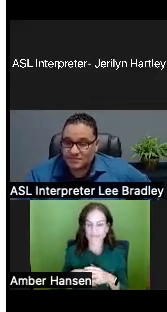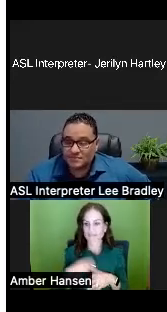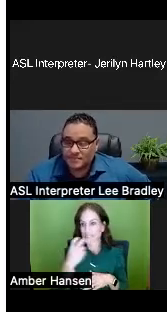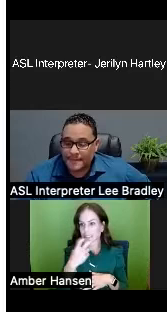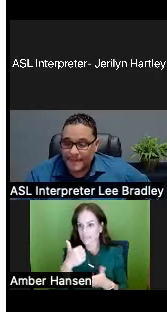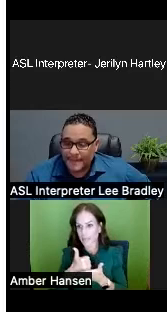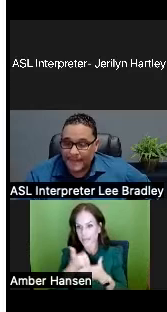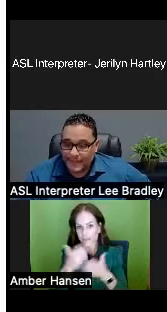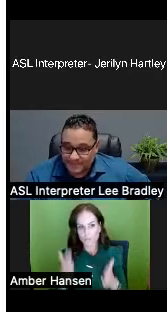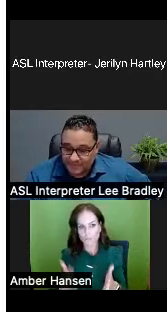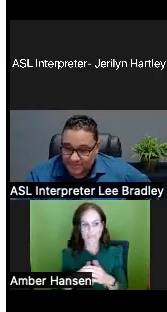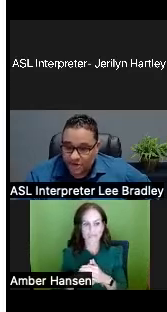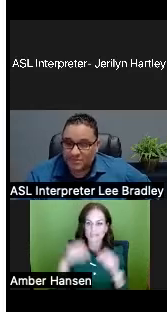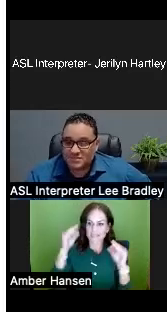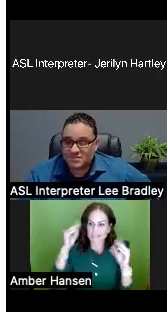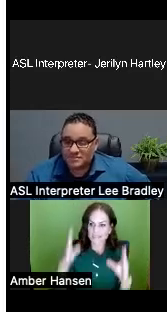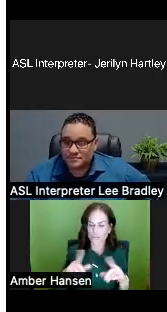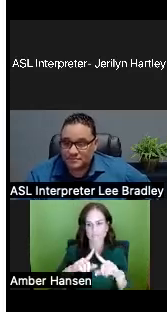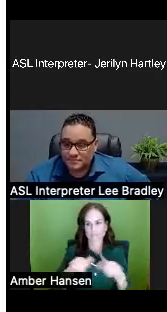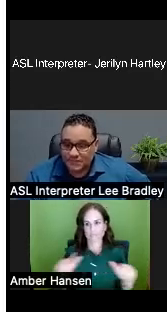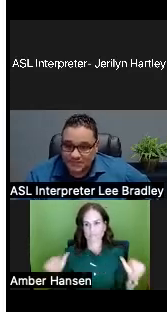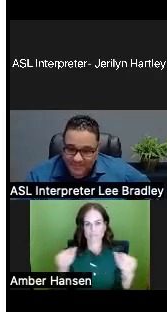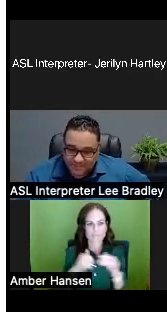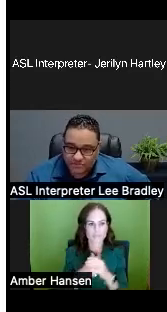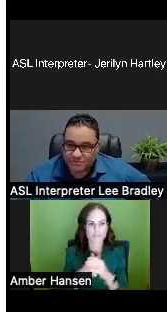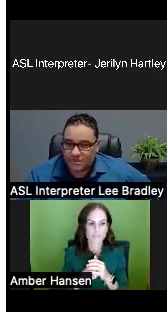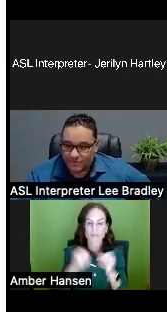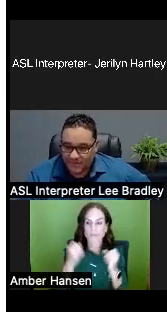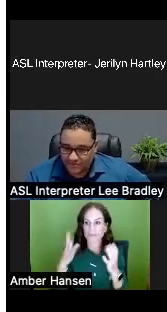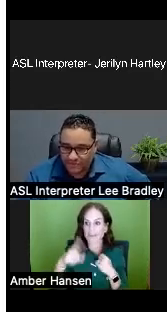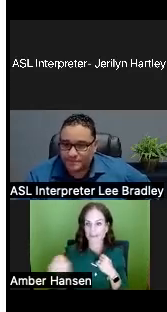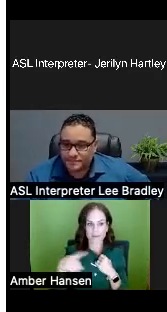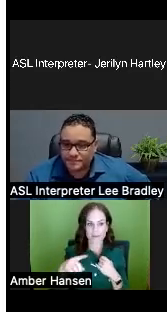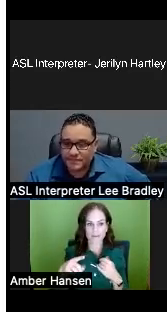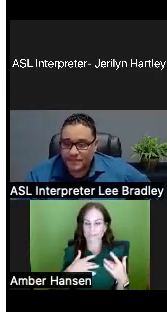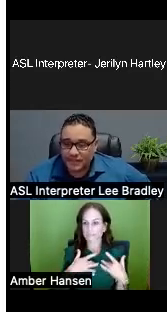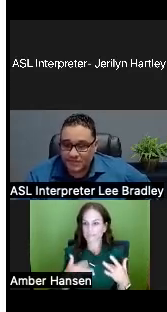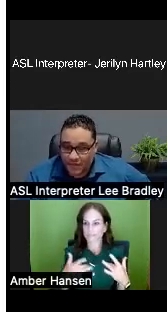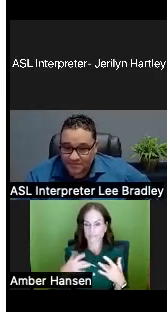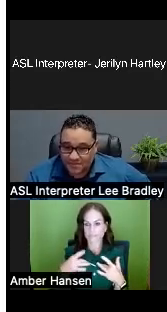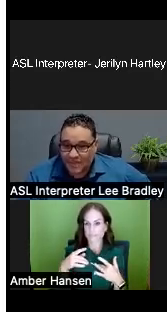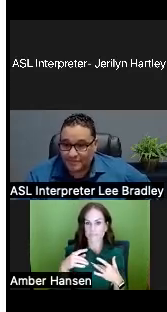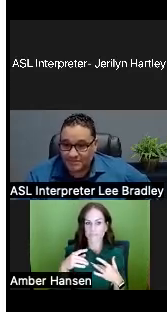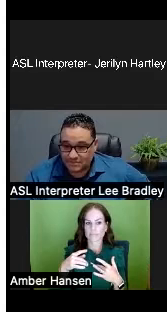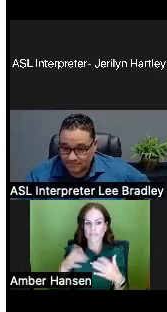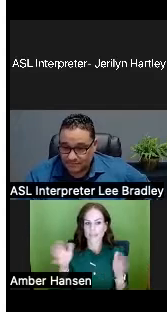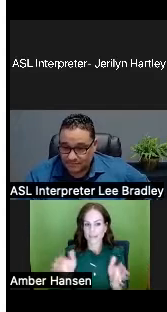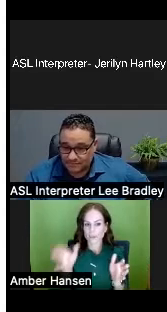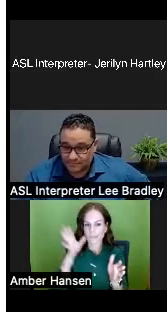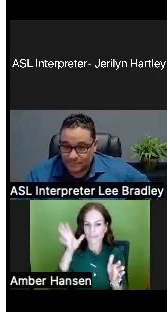ENTs, speech therapists, teachers, and what have you. And